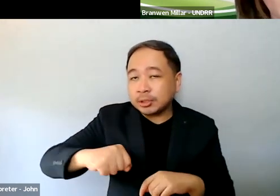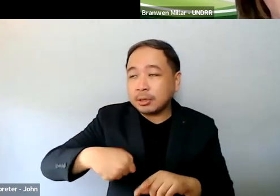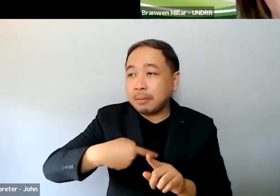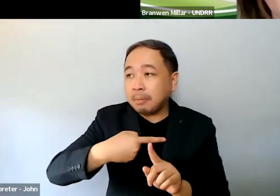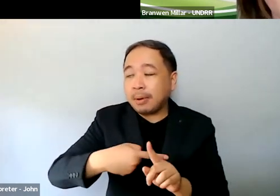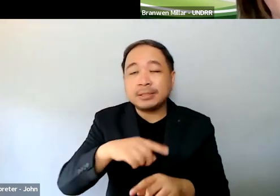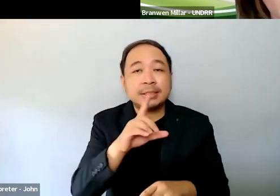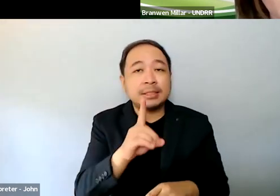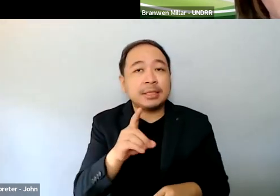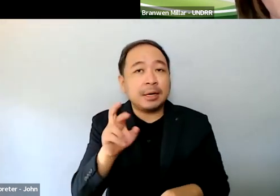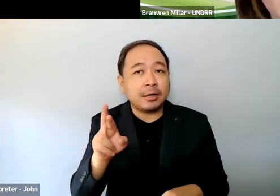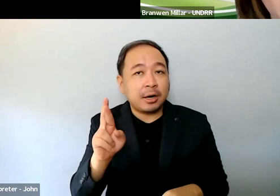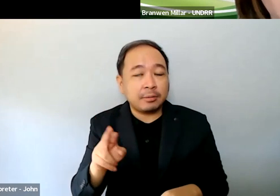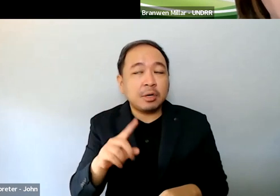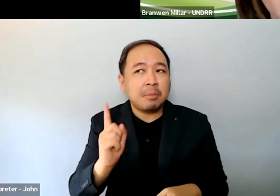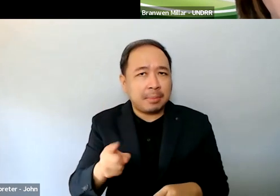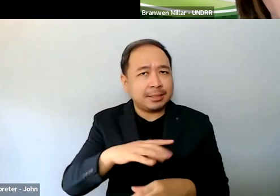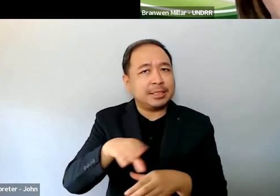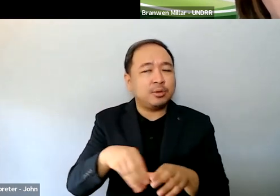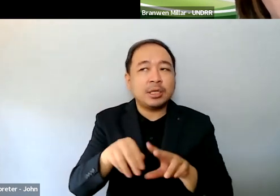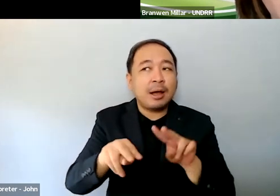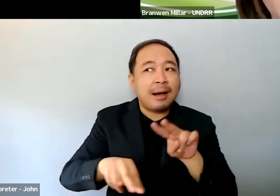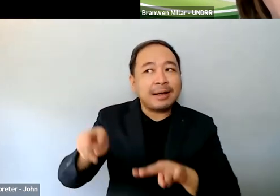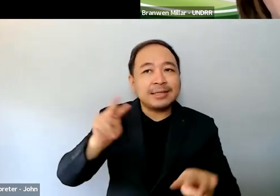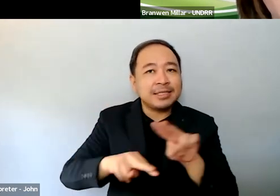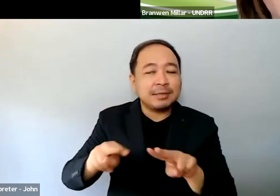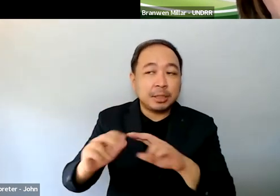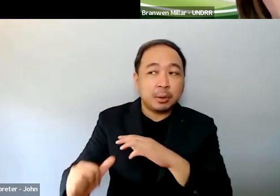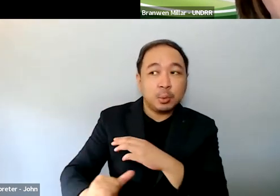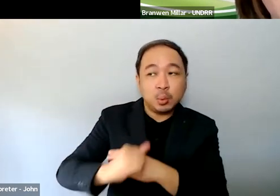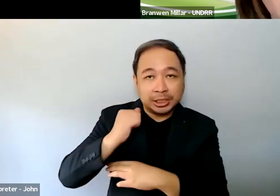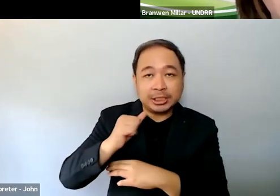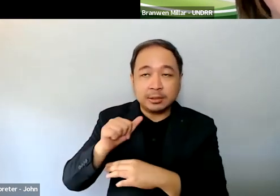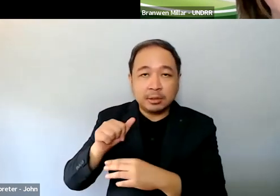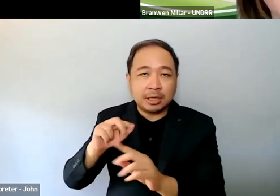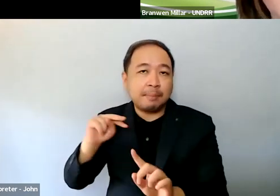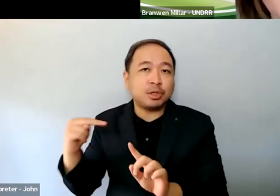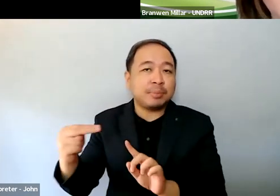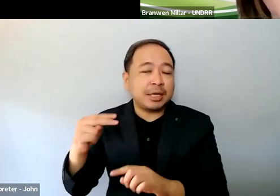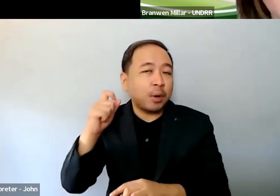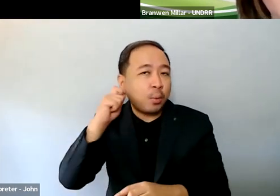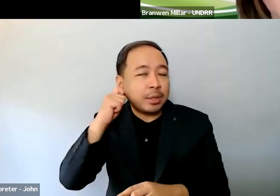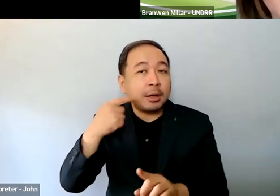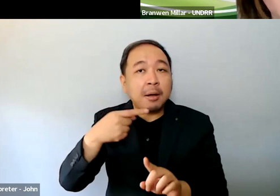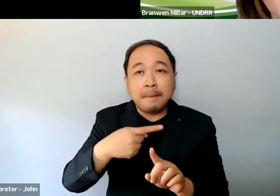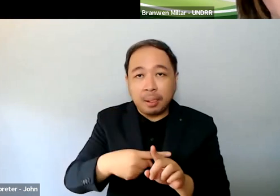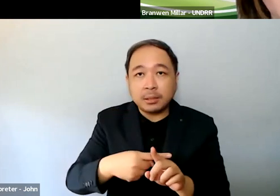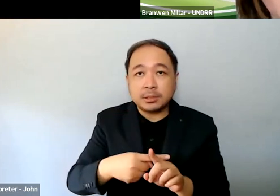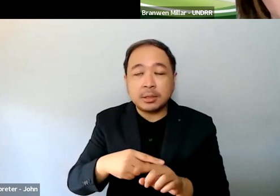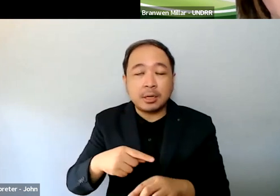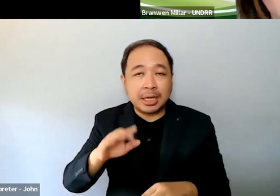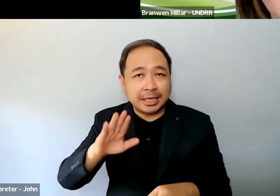would include assessing climate risk from a gender perspective, institutionalizing mechanism for hearing perspectives of women and girls in all